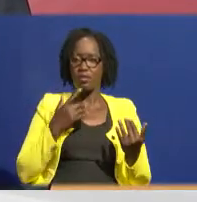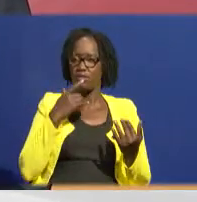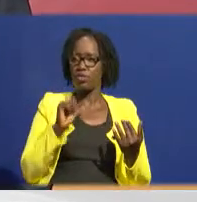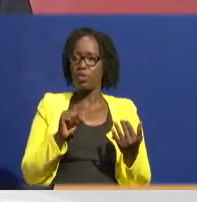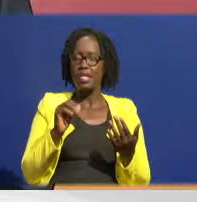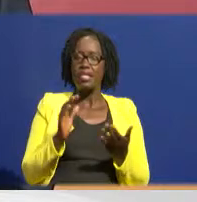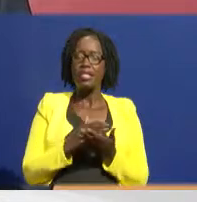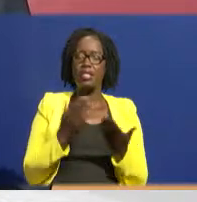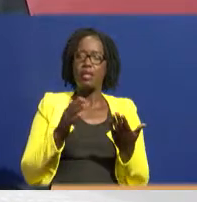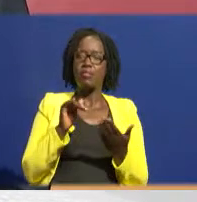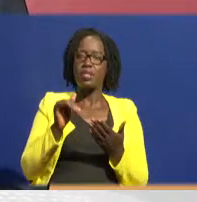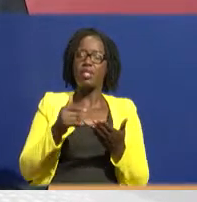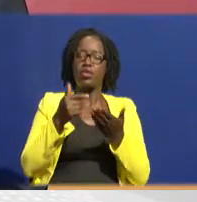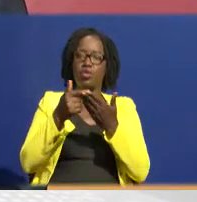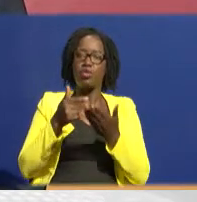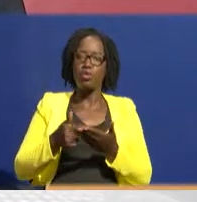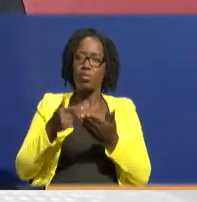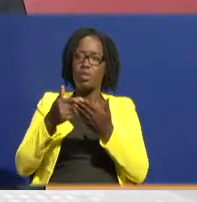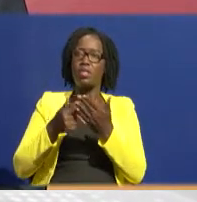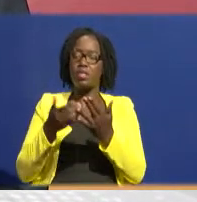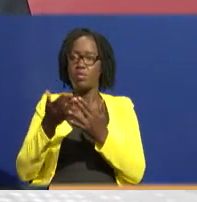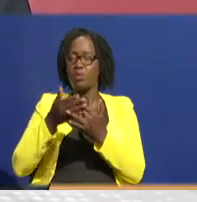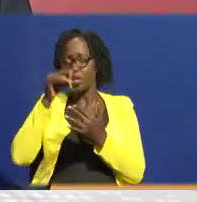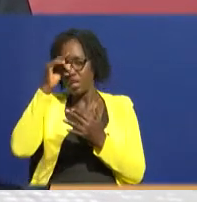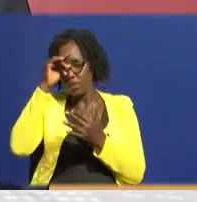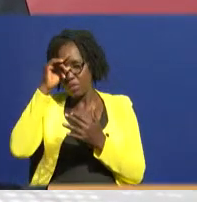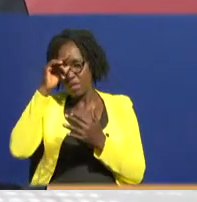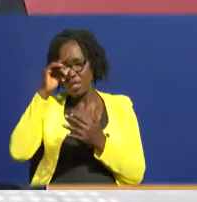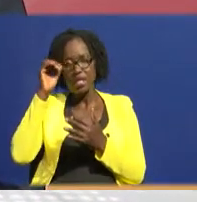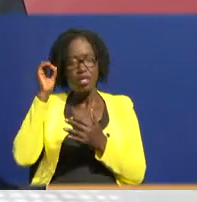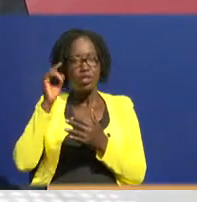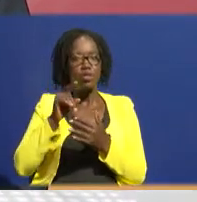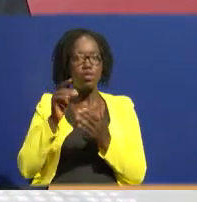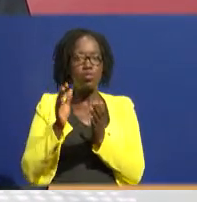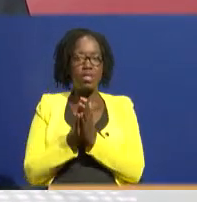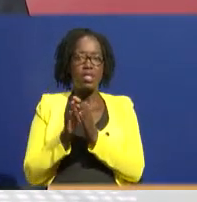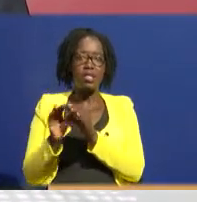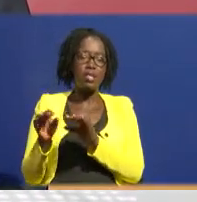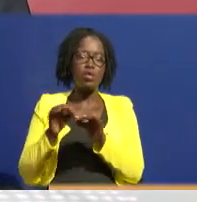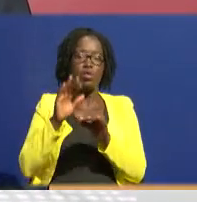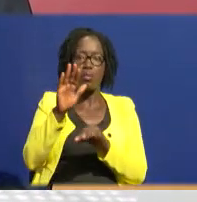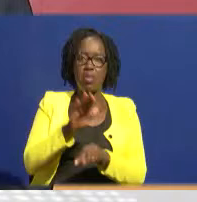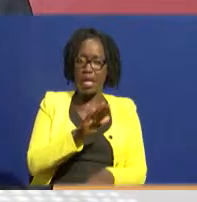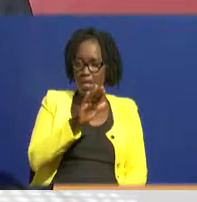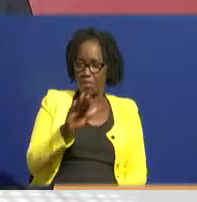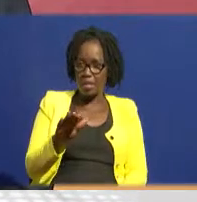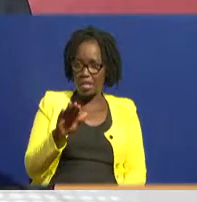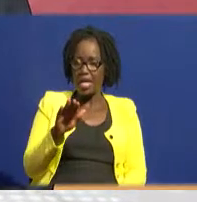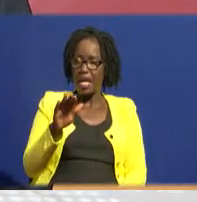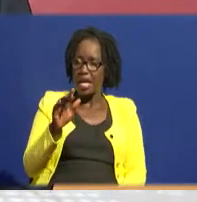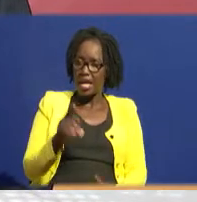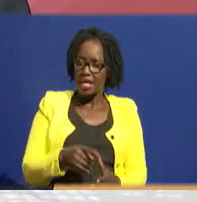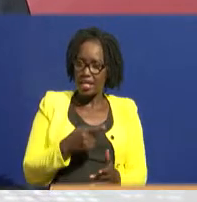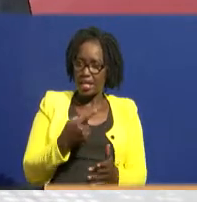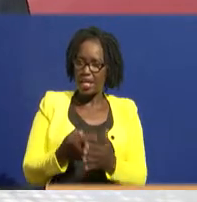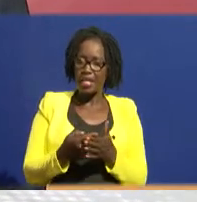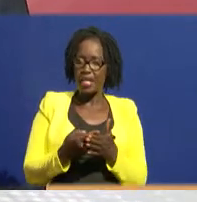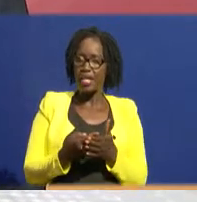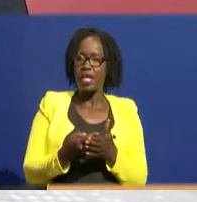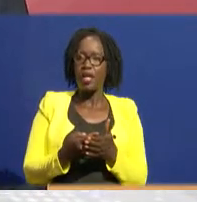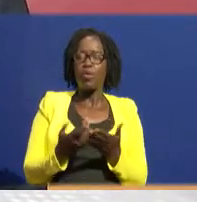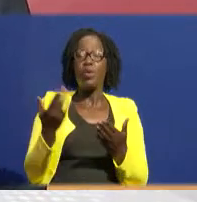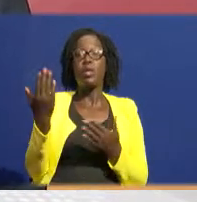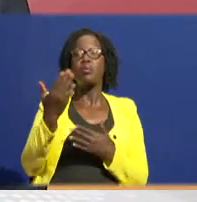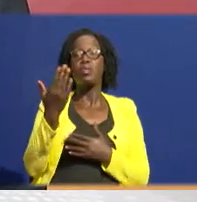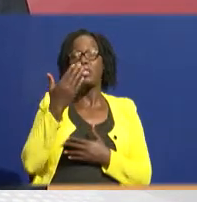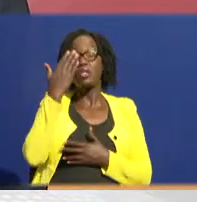is something that should be discussed between the government. It should be taken to the parliament. Then we need to table it